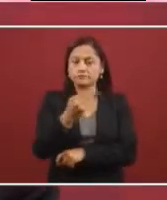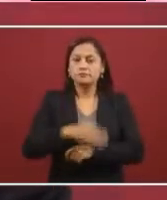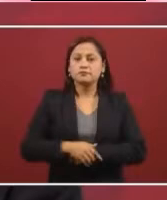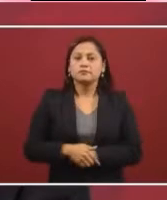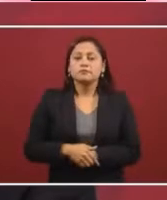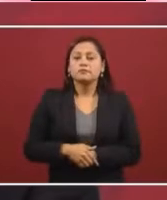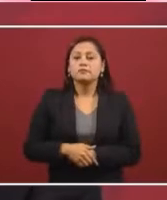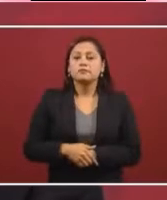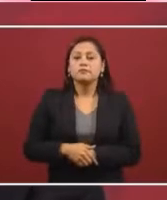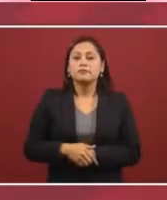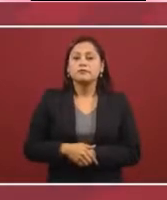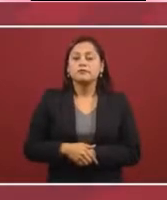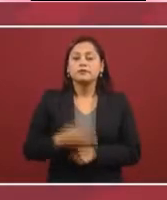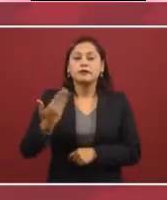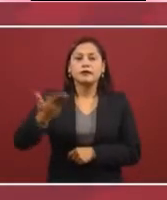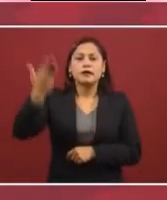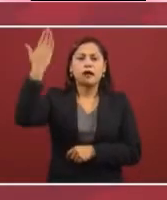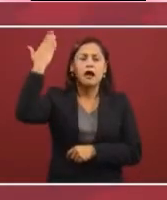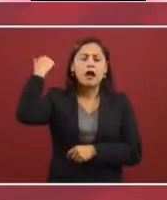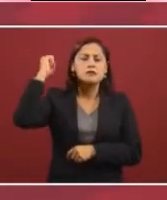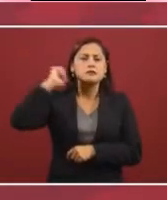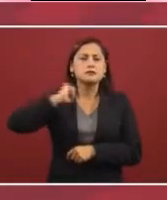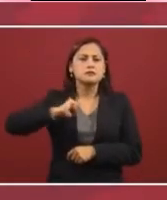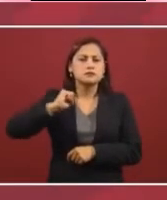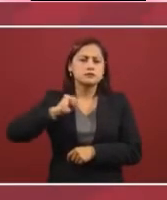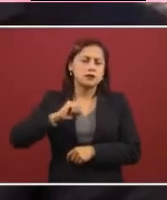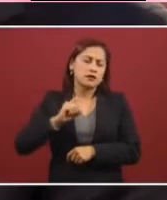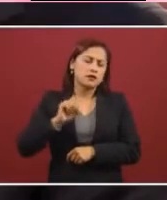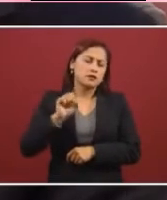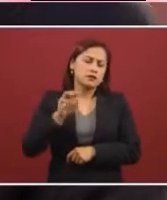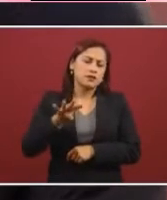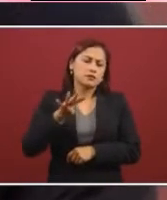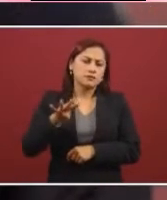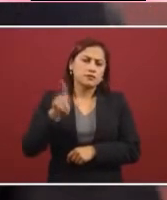the way it was originally said.